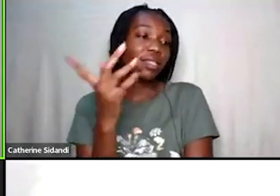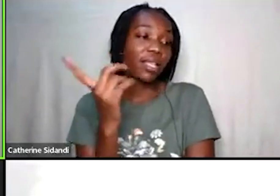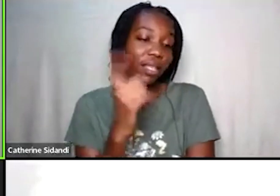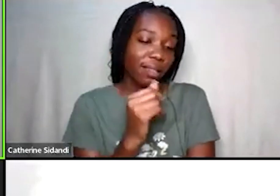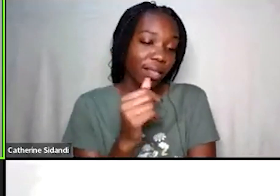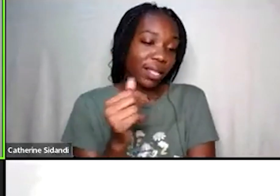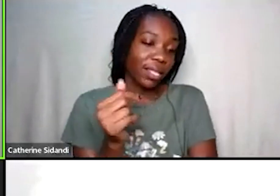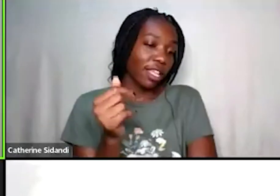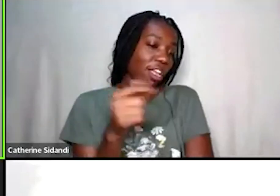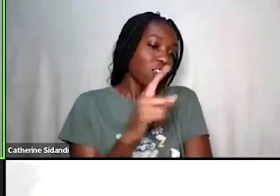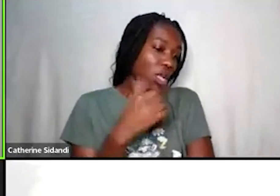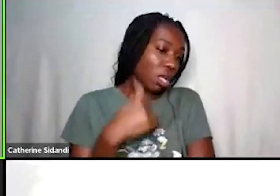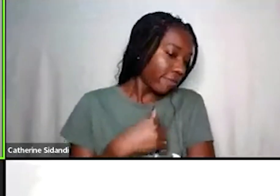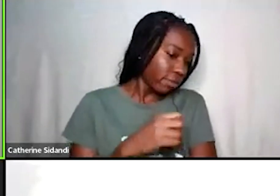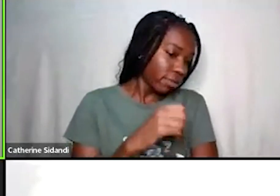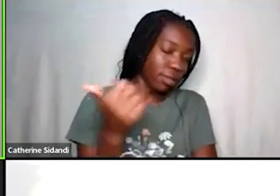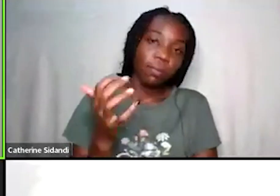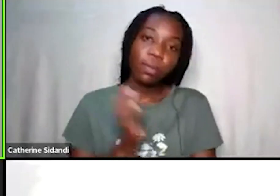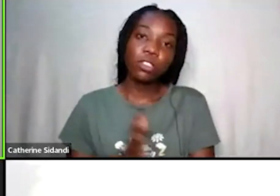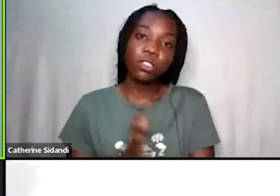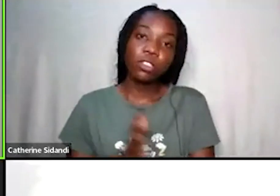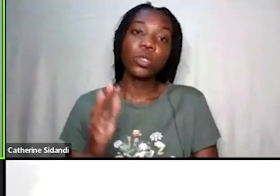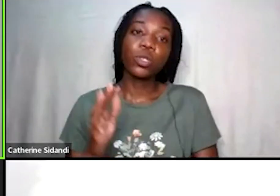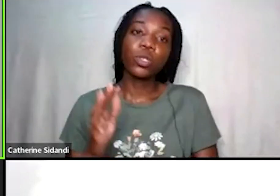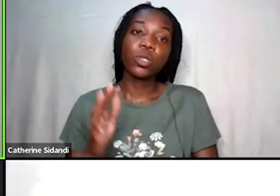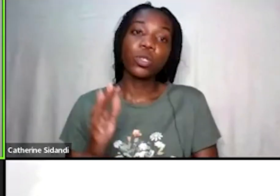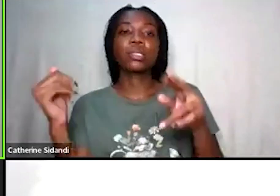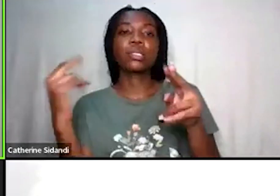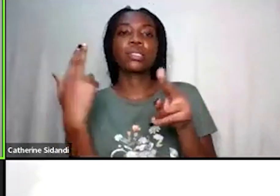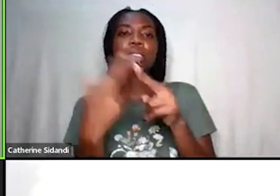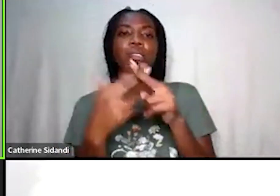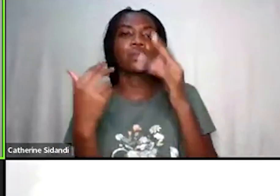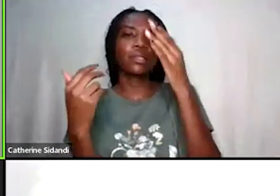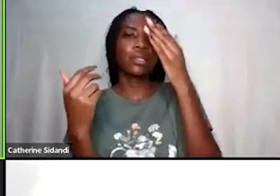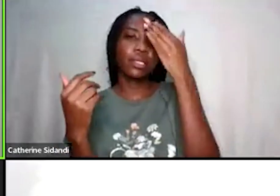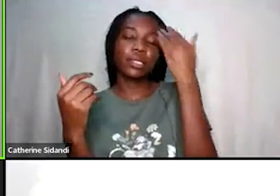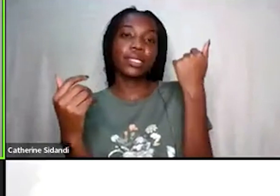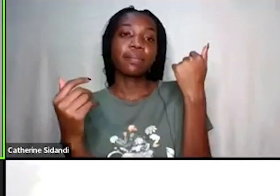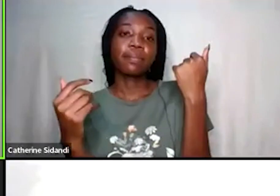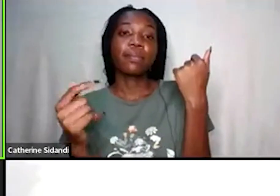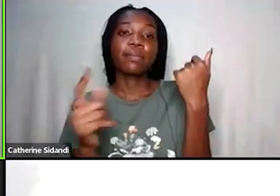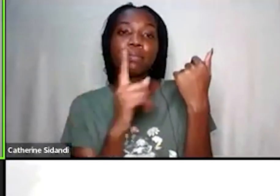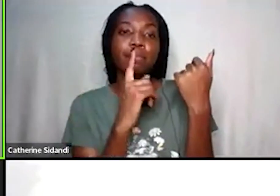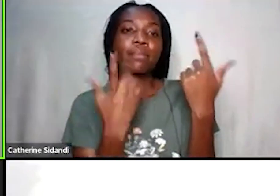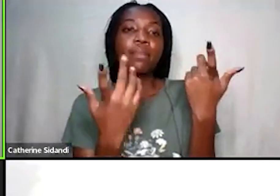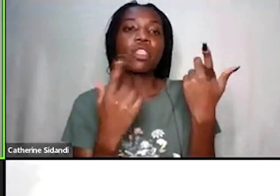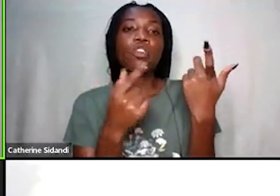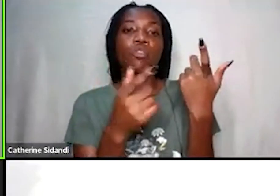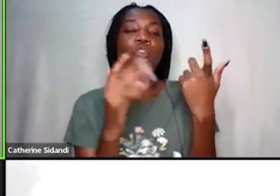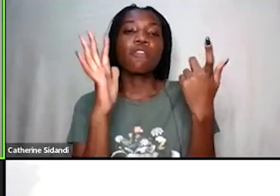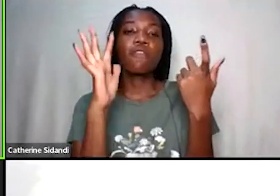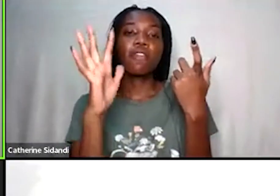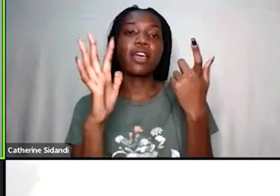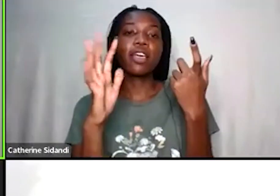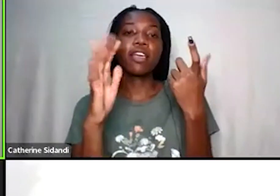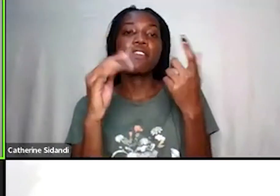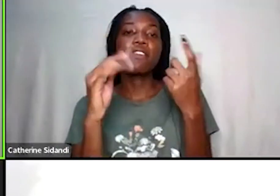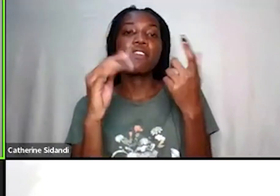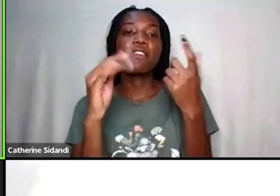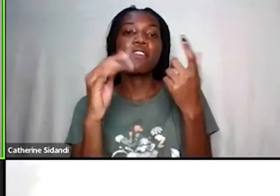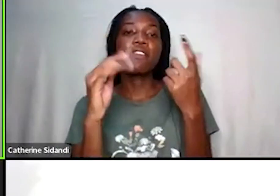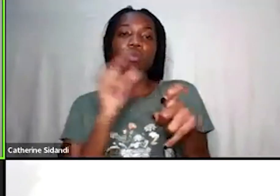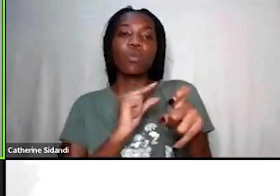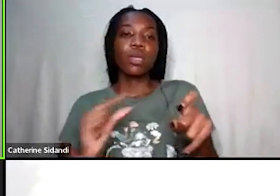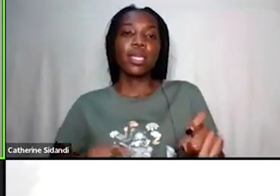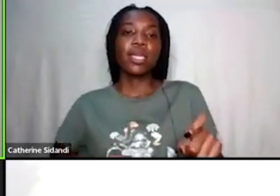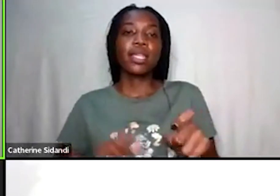a guy called, I've forgotten his name. And he told us you are 5 away from the Queen. So if you're looking to meet